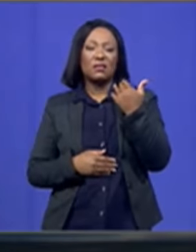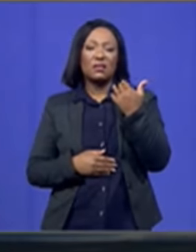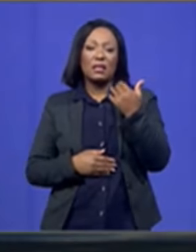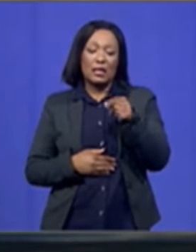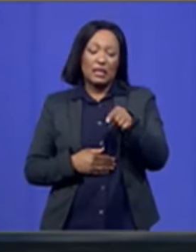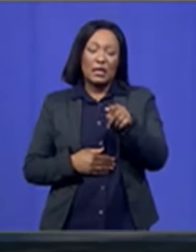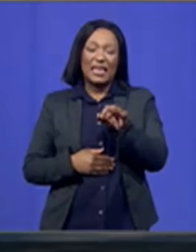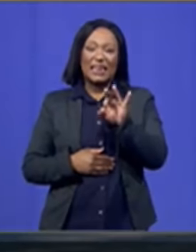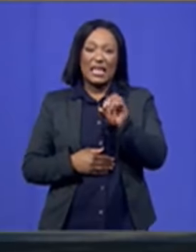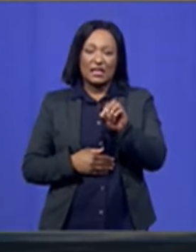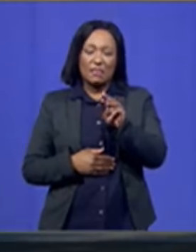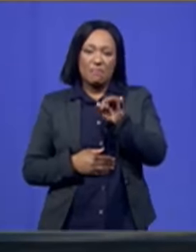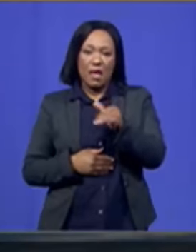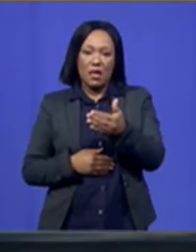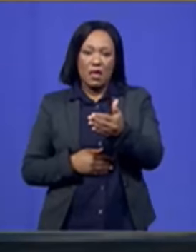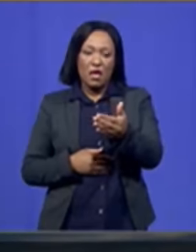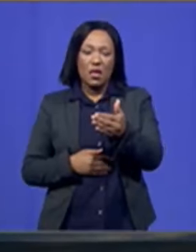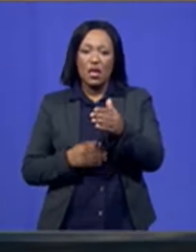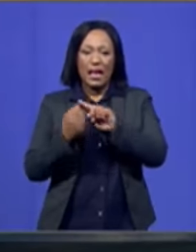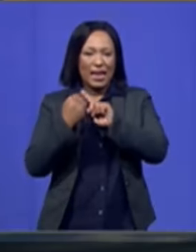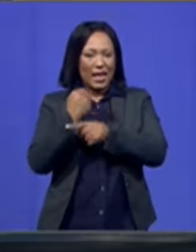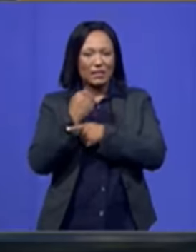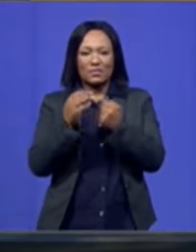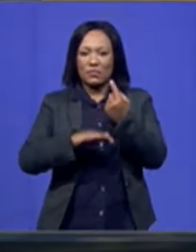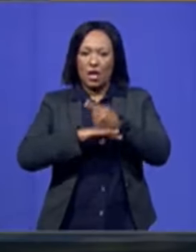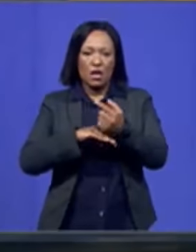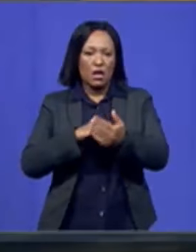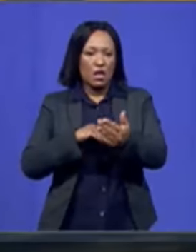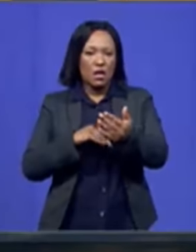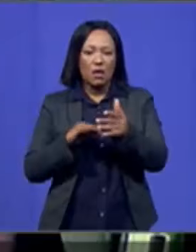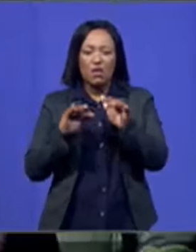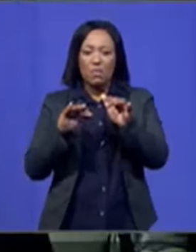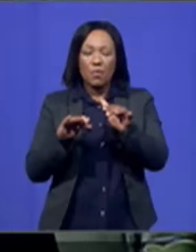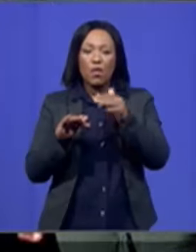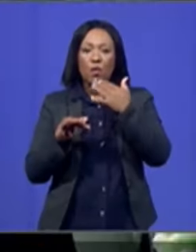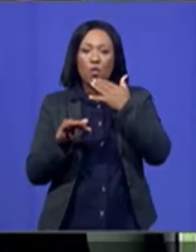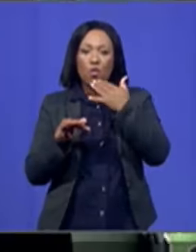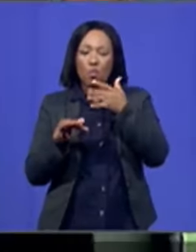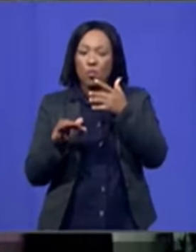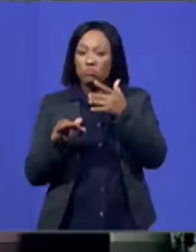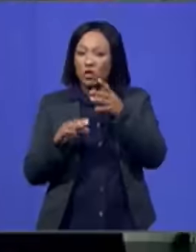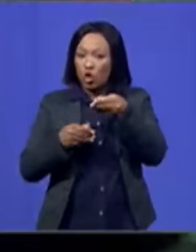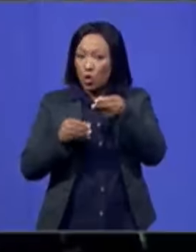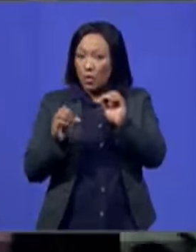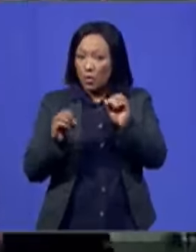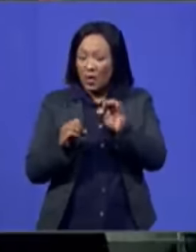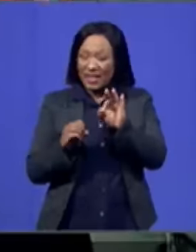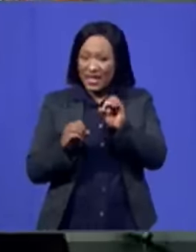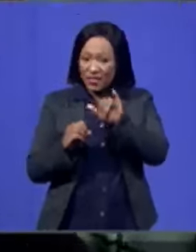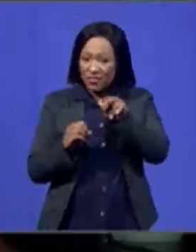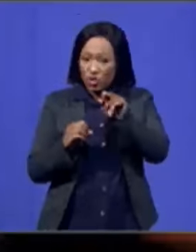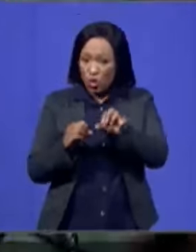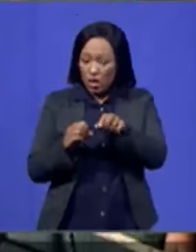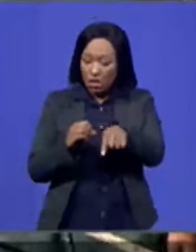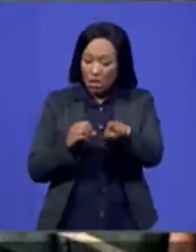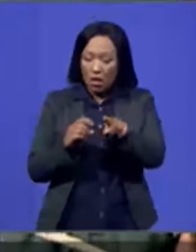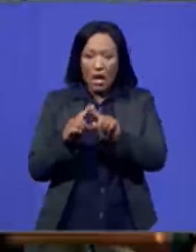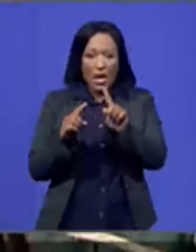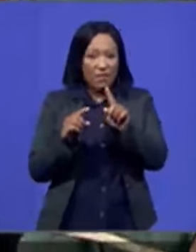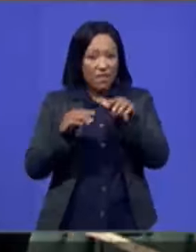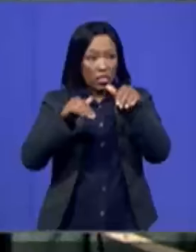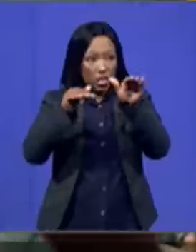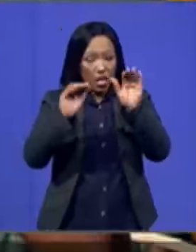la ho qetela bakeng sa melata e senang ditokomane kwano Afrika Borwa e bang seo se sa etsagale ho tla nkga